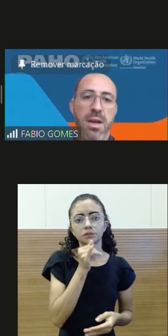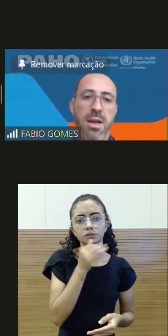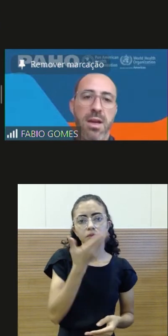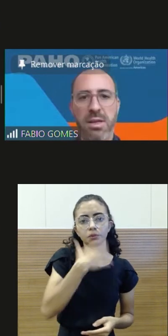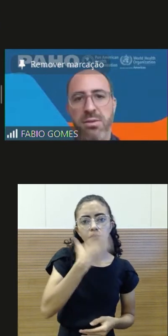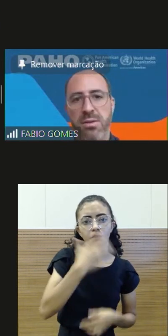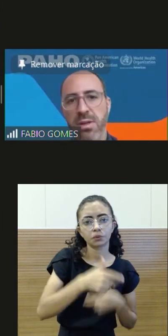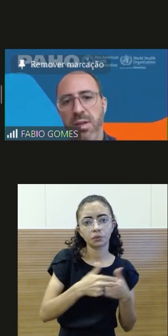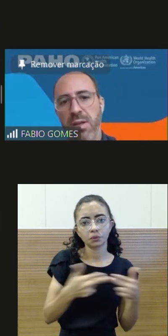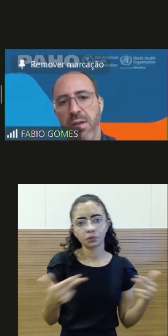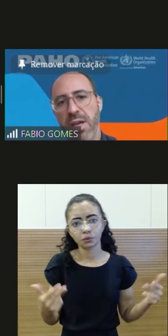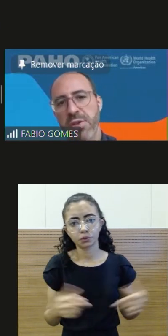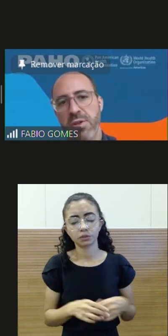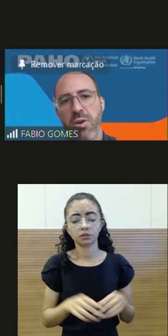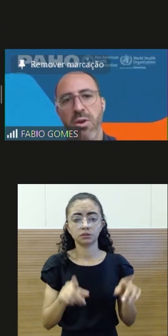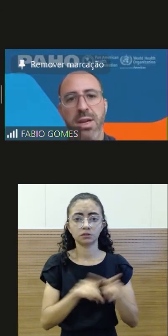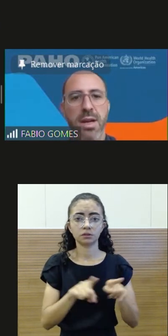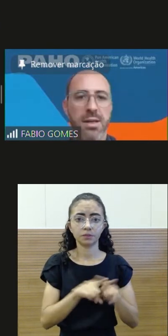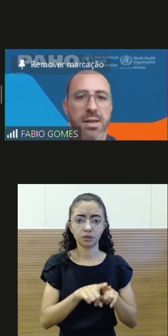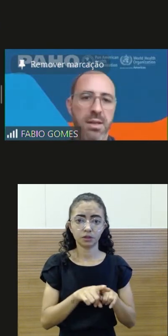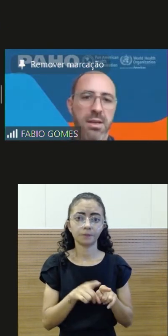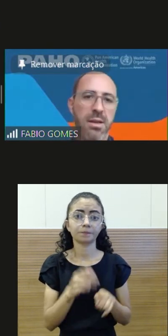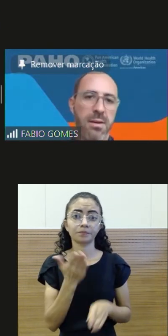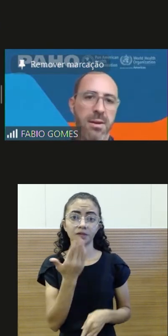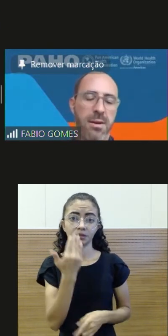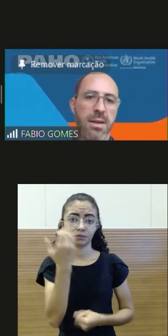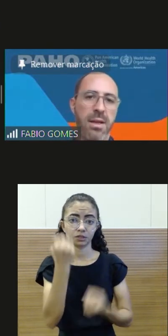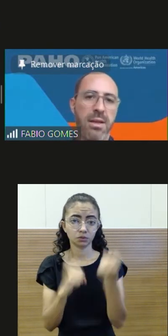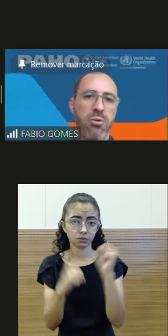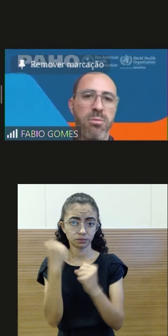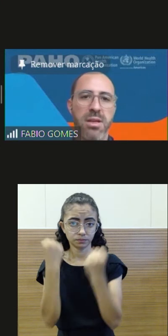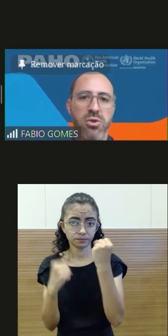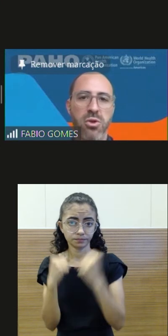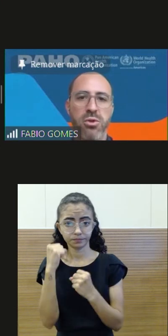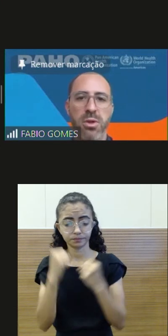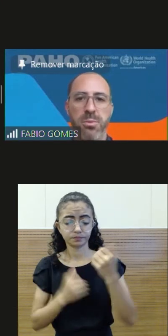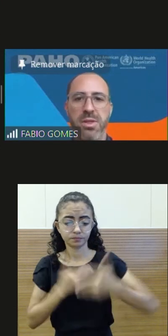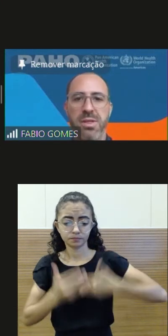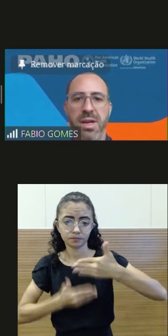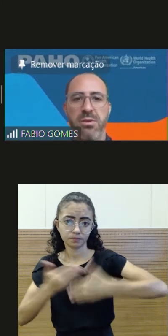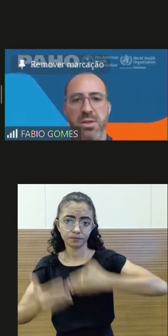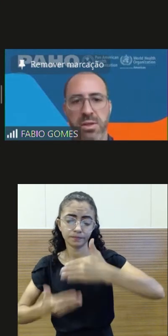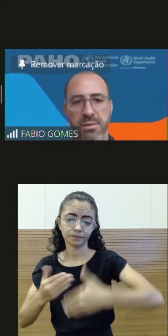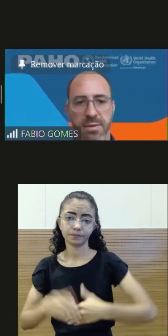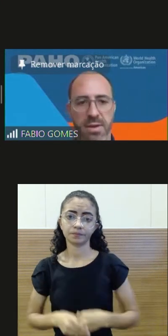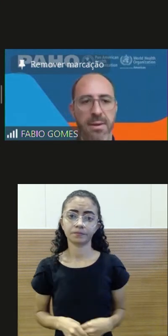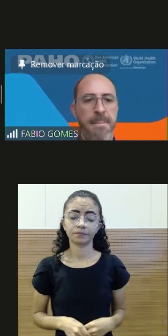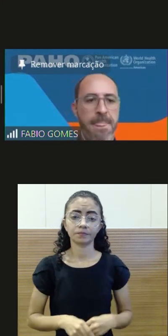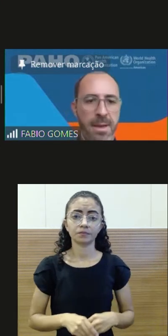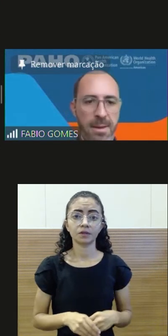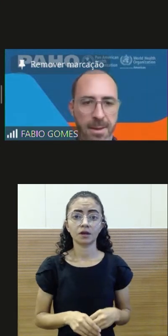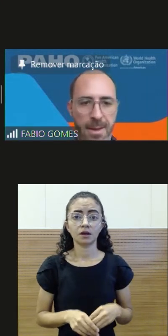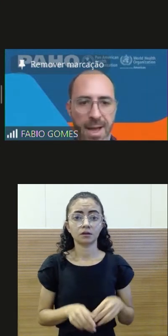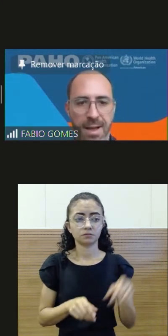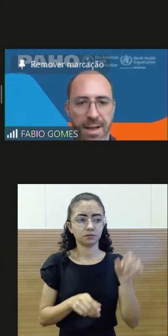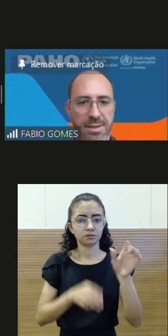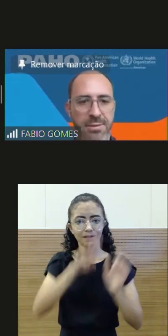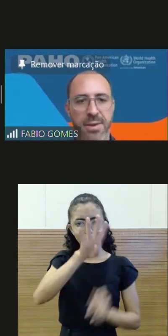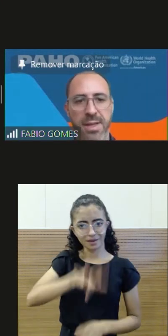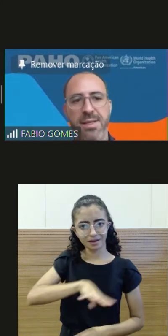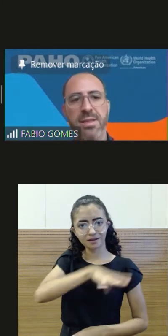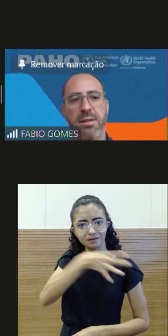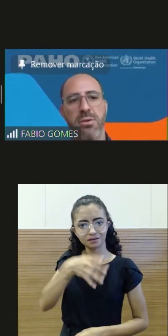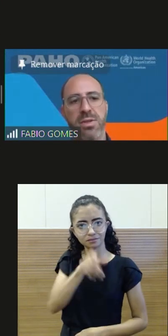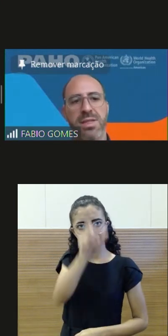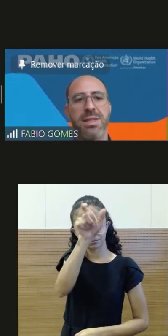fruits and some vegetables. And then we can see in the middle